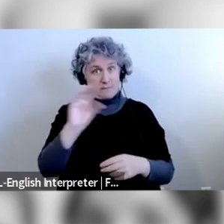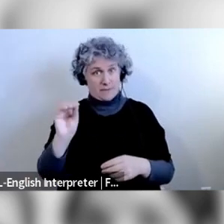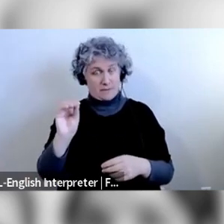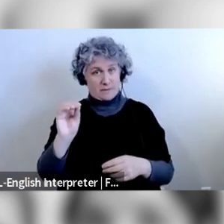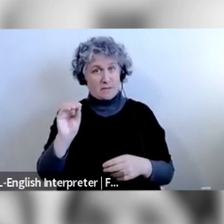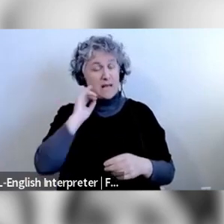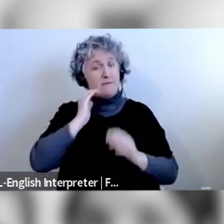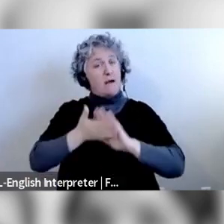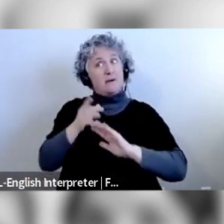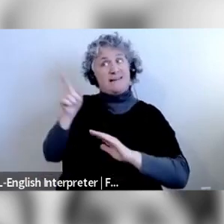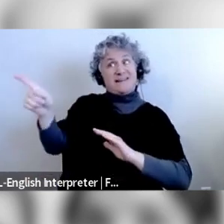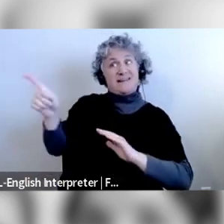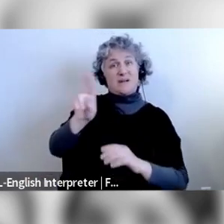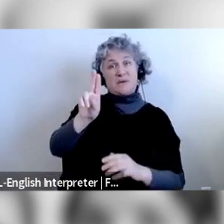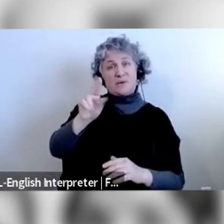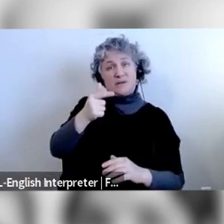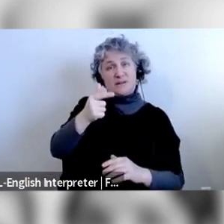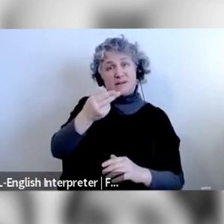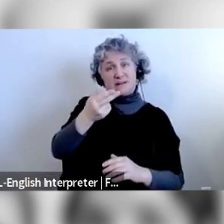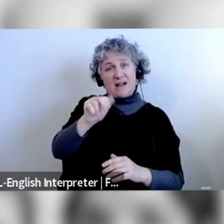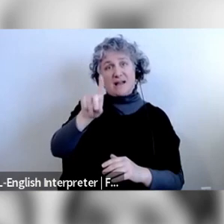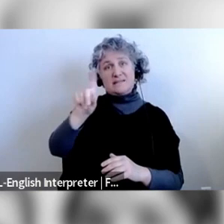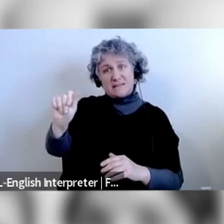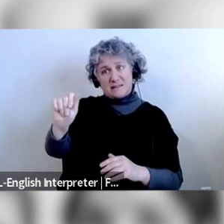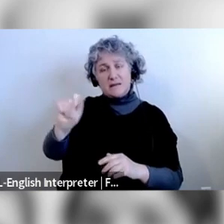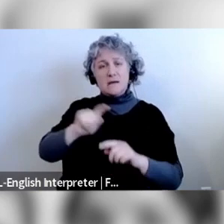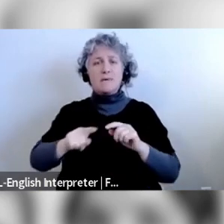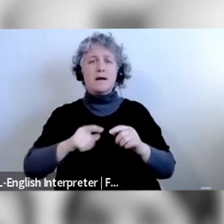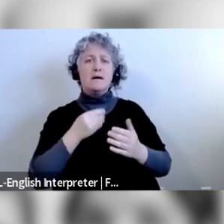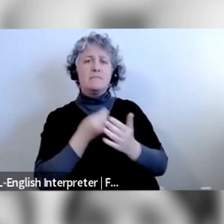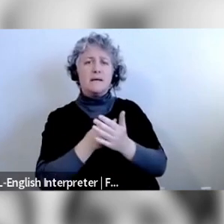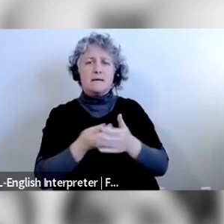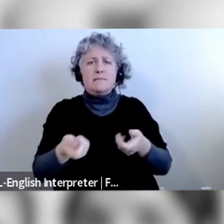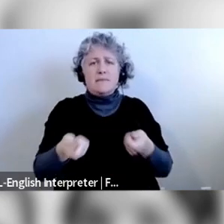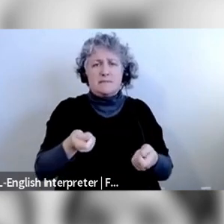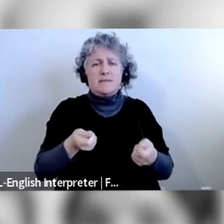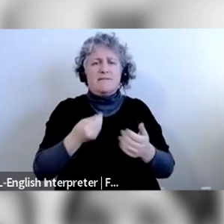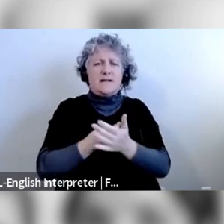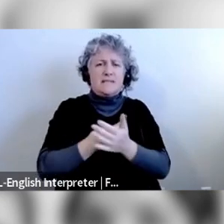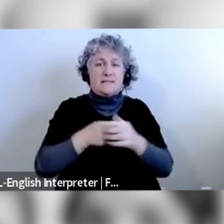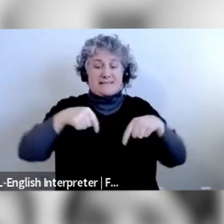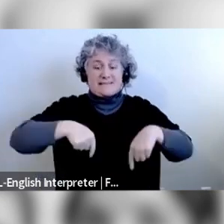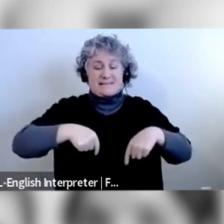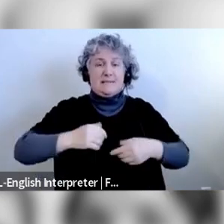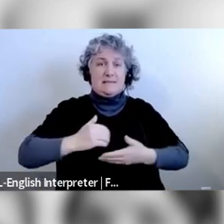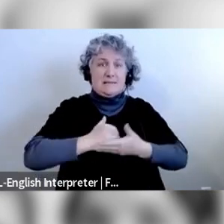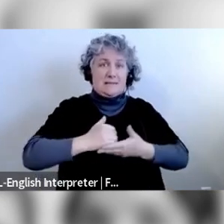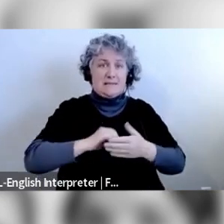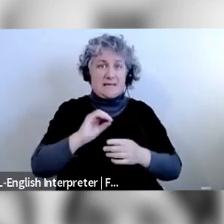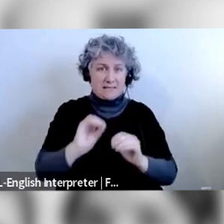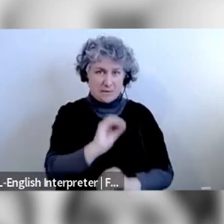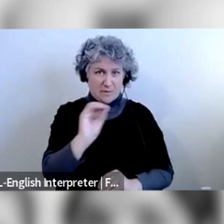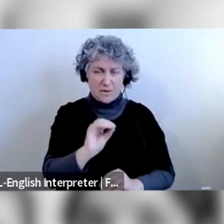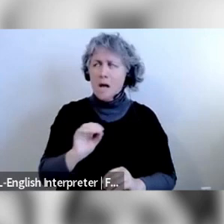Uganda, but our funding team and management occurs in Ontario? Also a good question, sounds a little situational